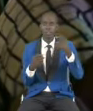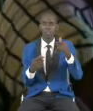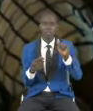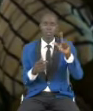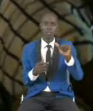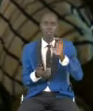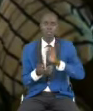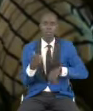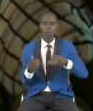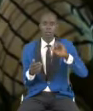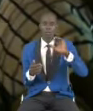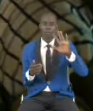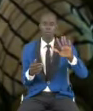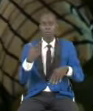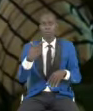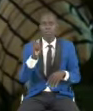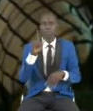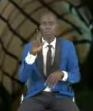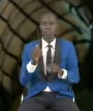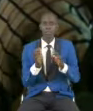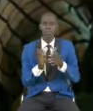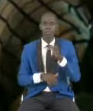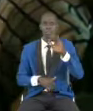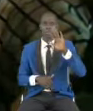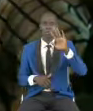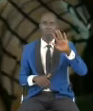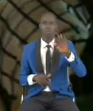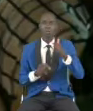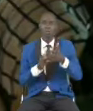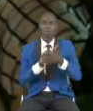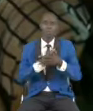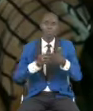reading from verse 7. Galatians 5,